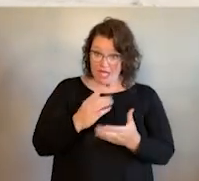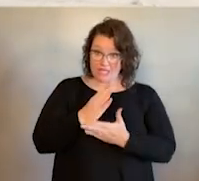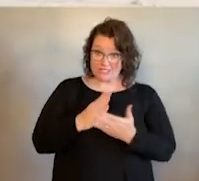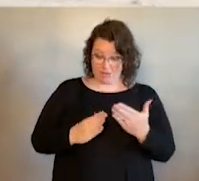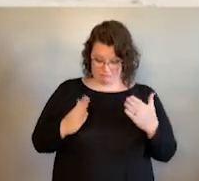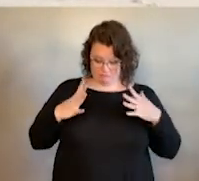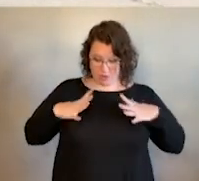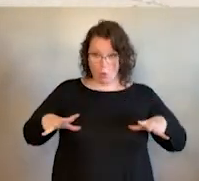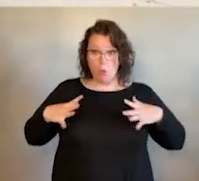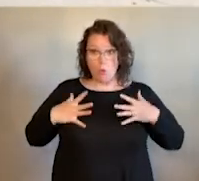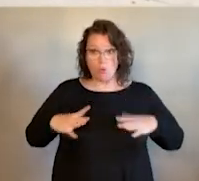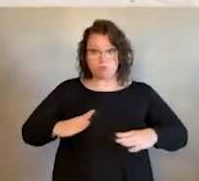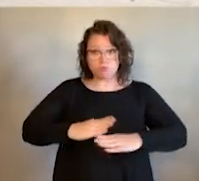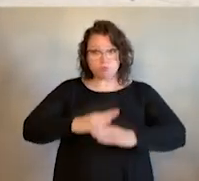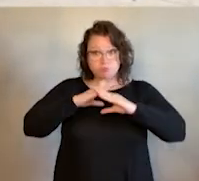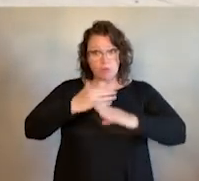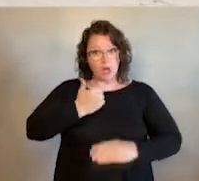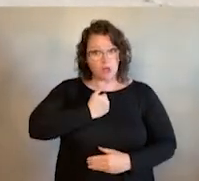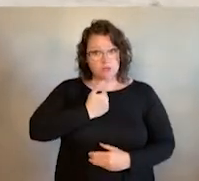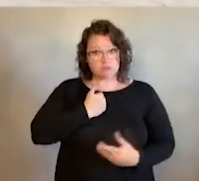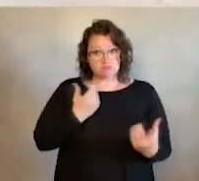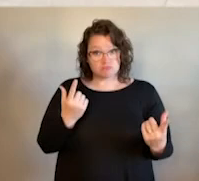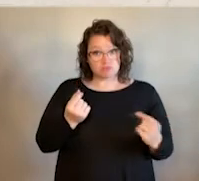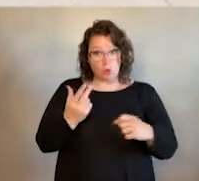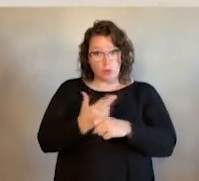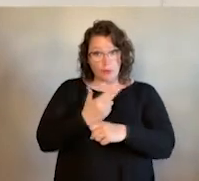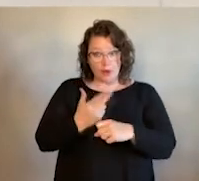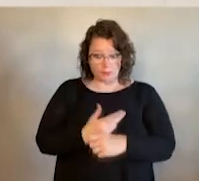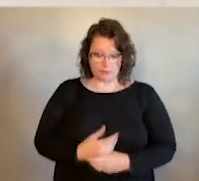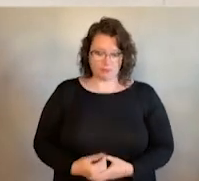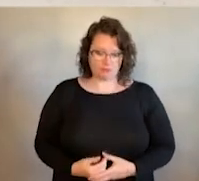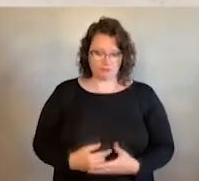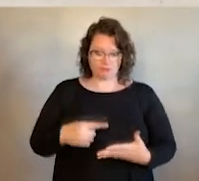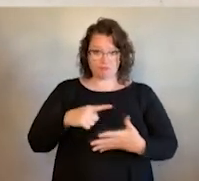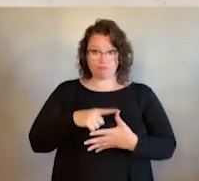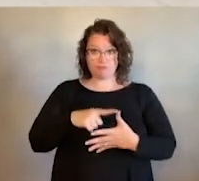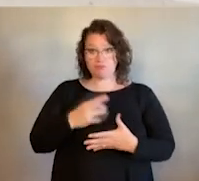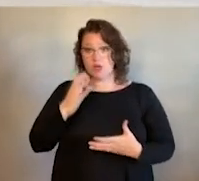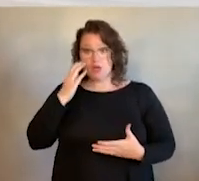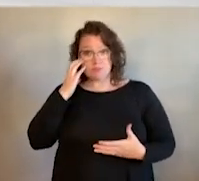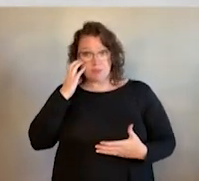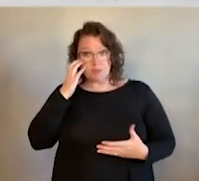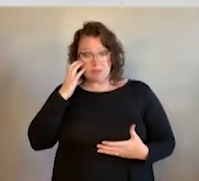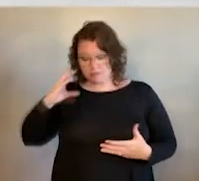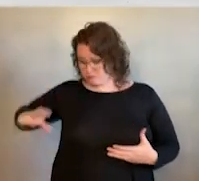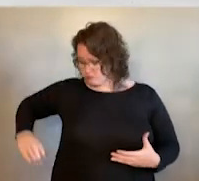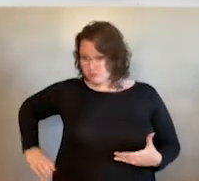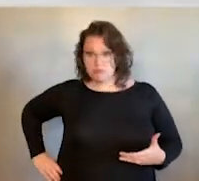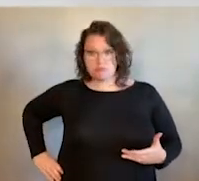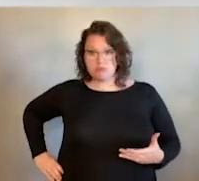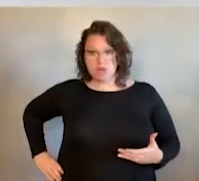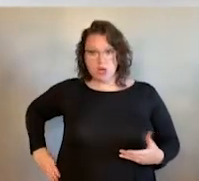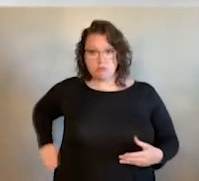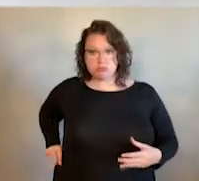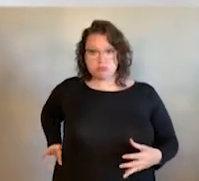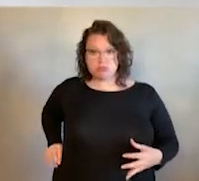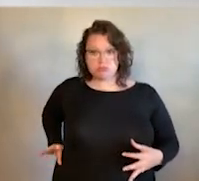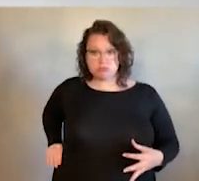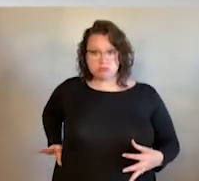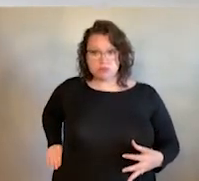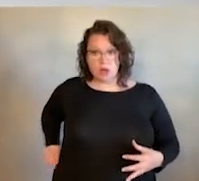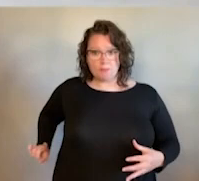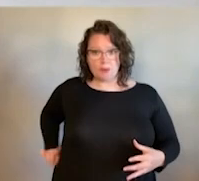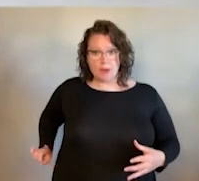gear that we use to keep ourselves safe. First of all, I have a pager that lets me know when I get a call, and when it goes